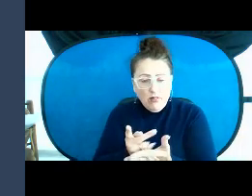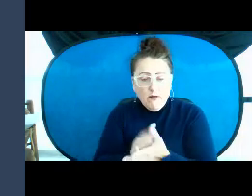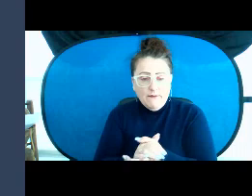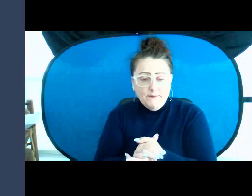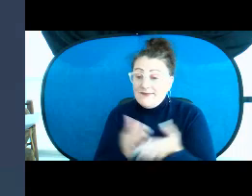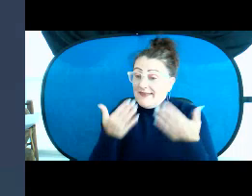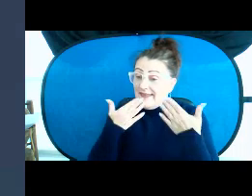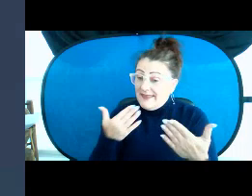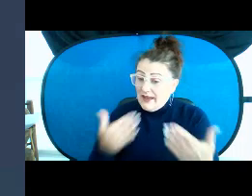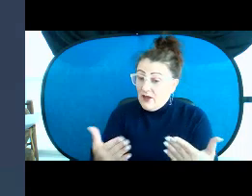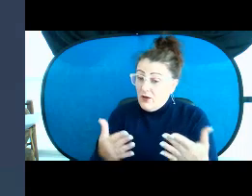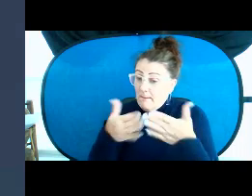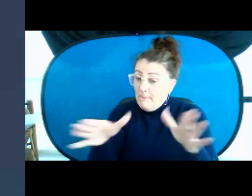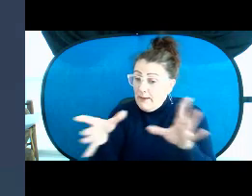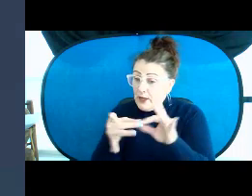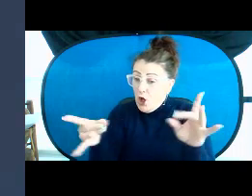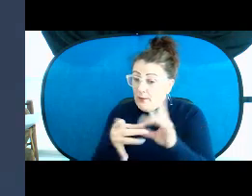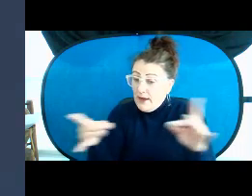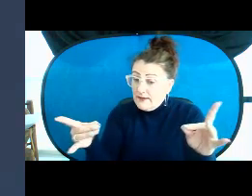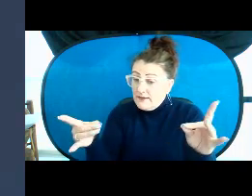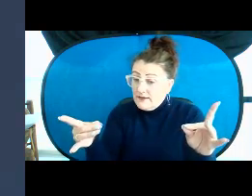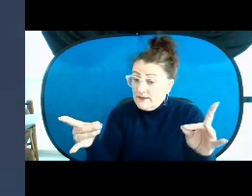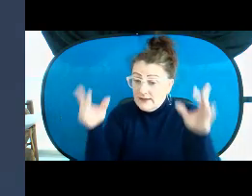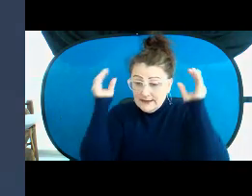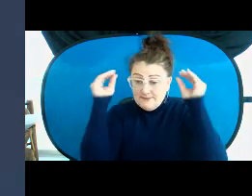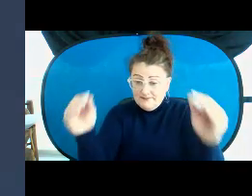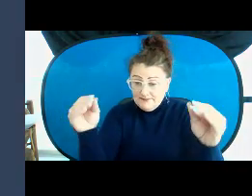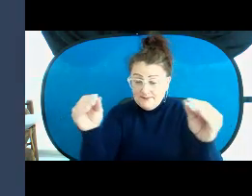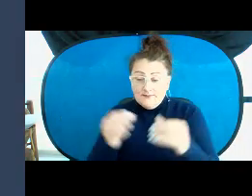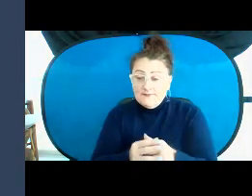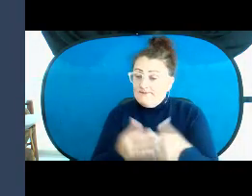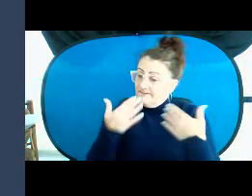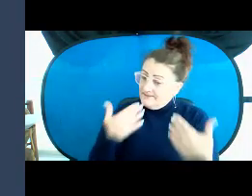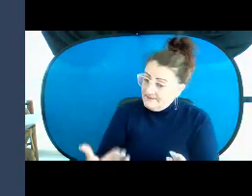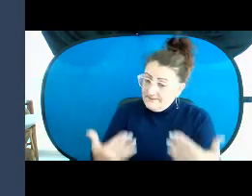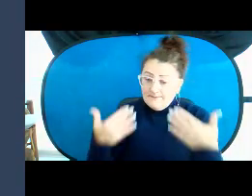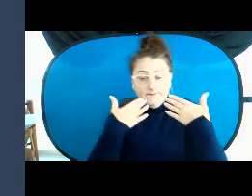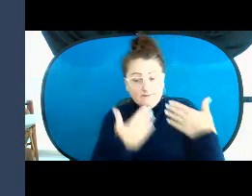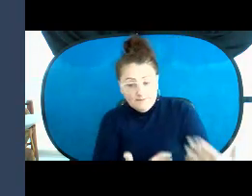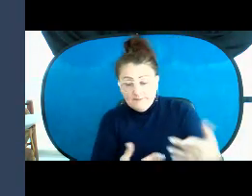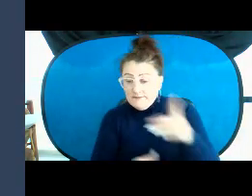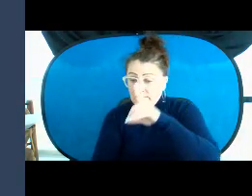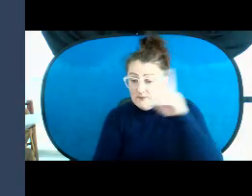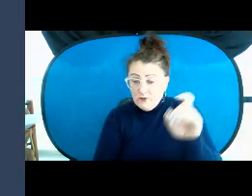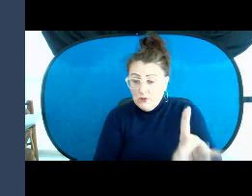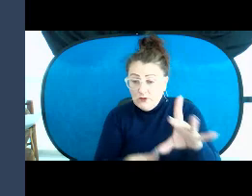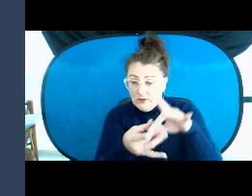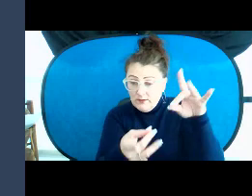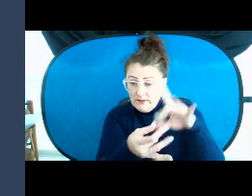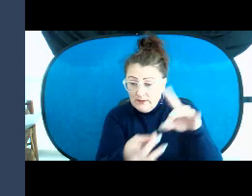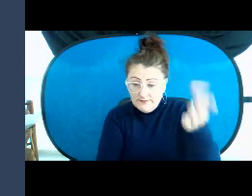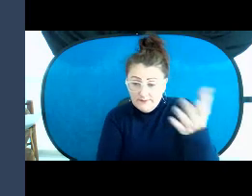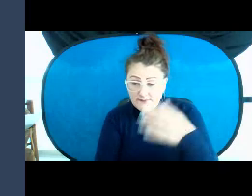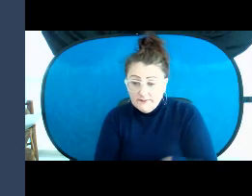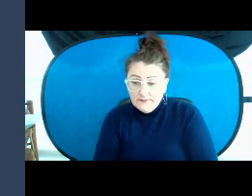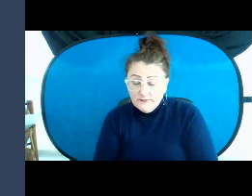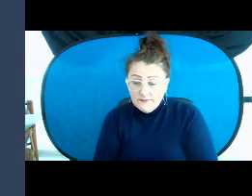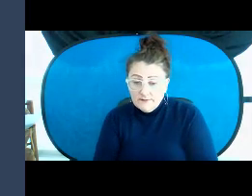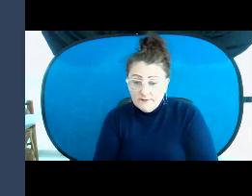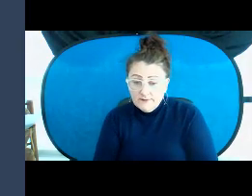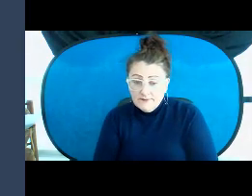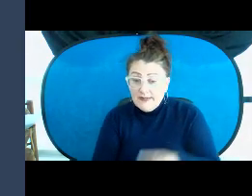Thank you so much. Any public comment? There is no public comment. Thank you. Thank you. Questions or comments from the dais? I just want to say it's a